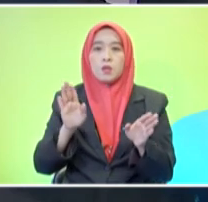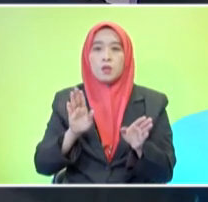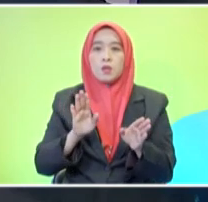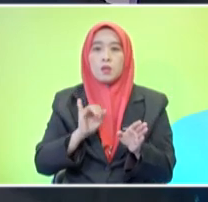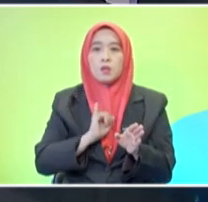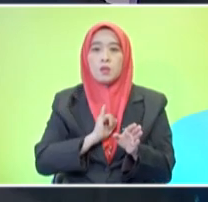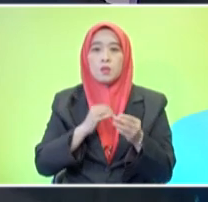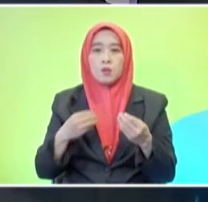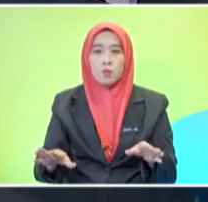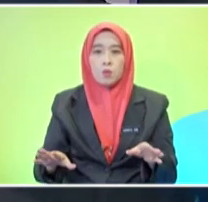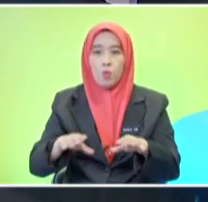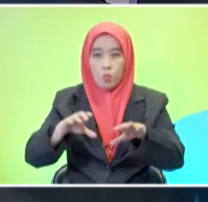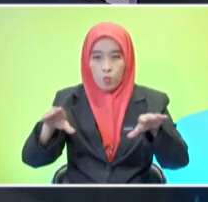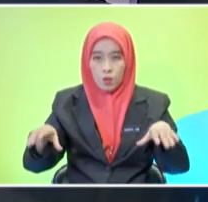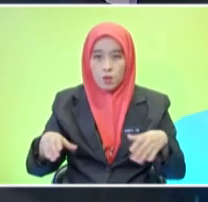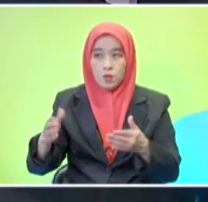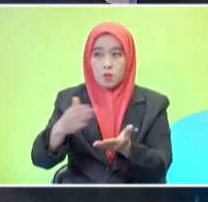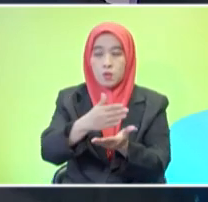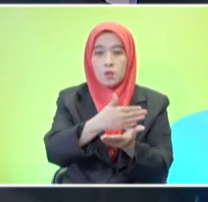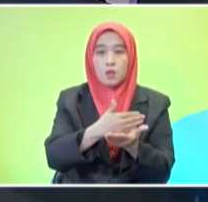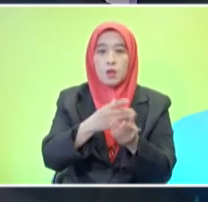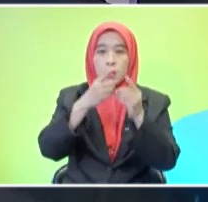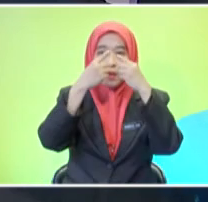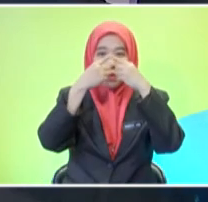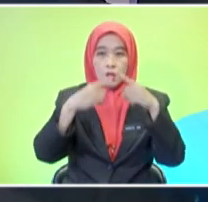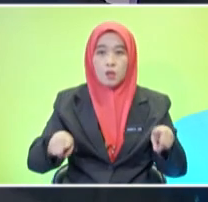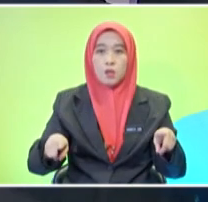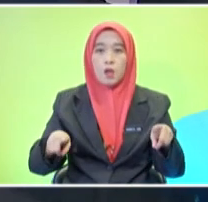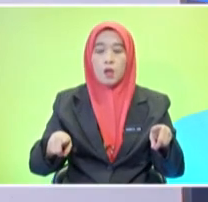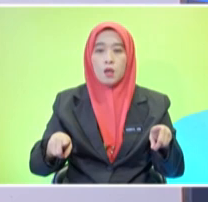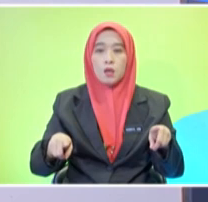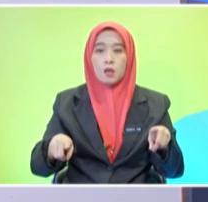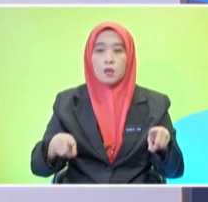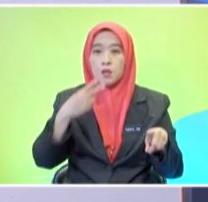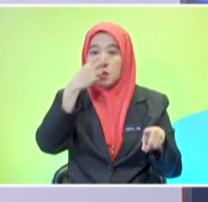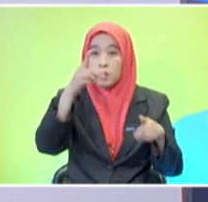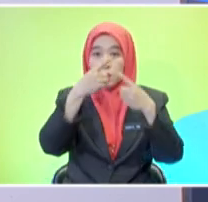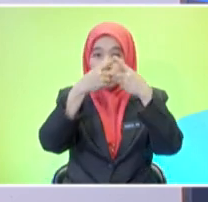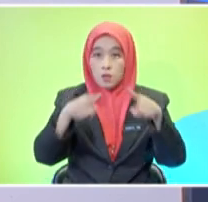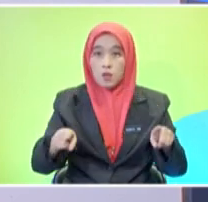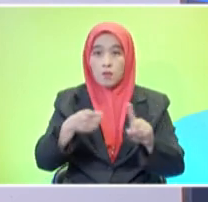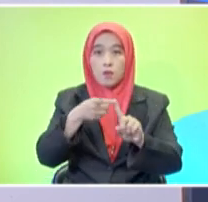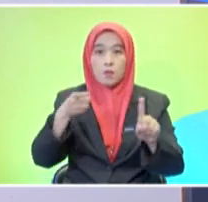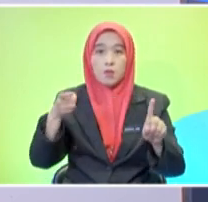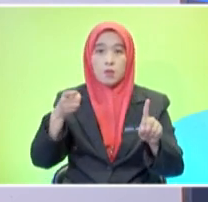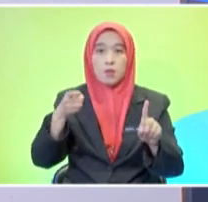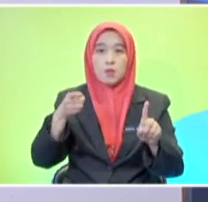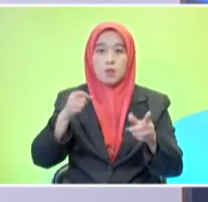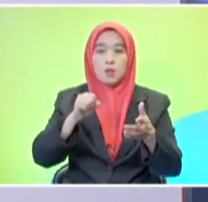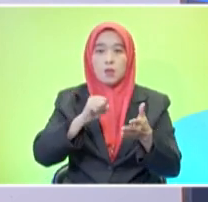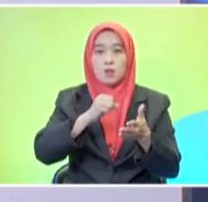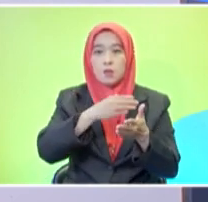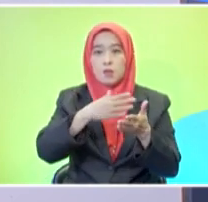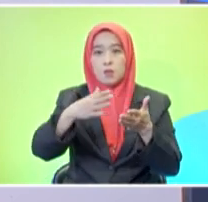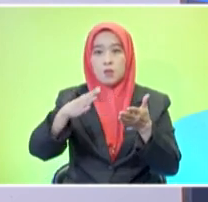this experiment and I've collected some data. Mm-hmm. So let's look at the data from the slide first. Okay.